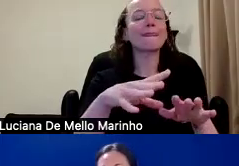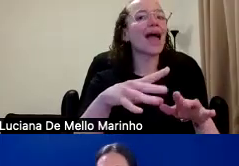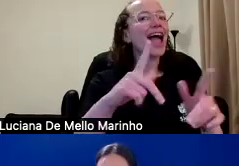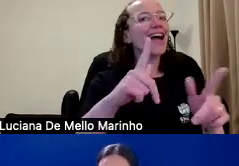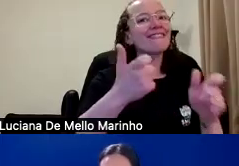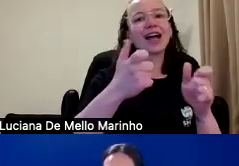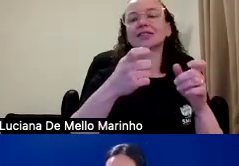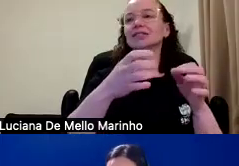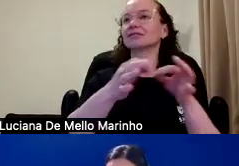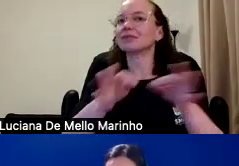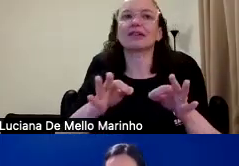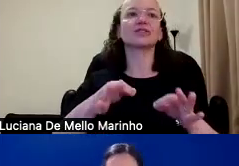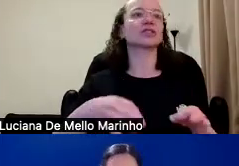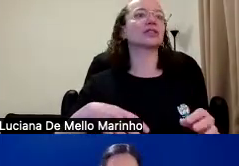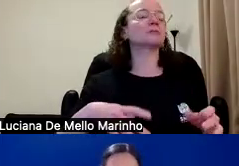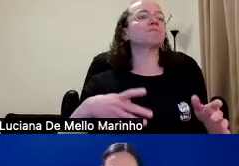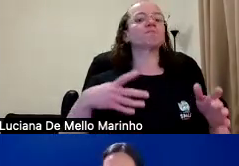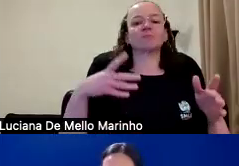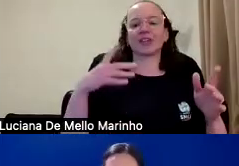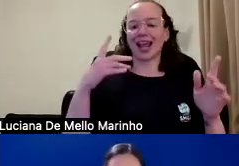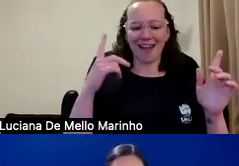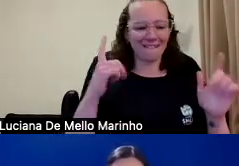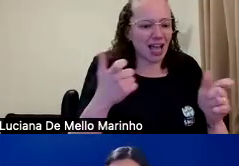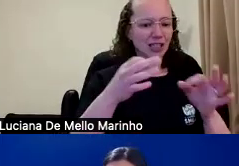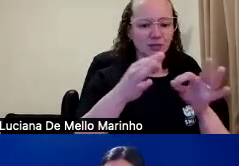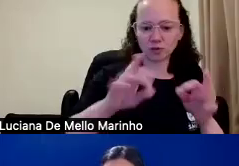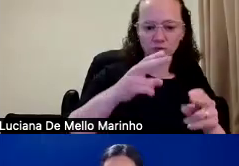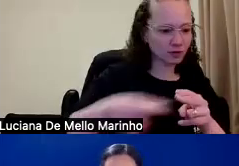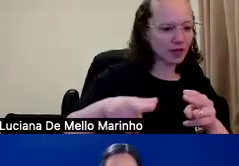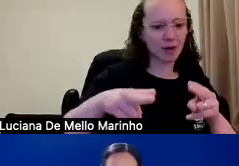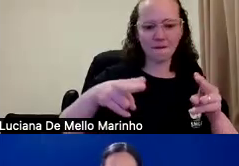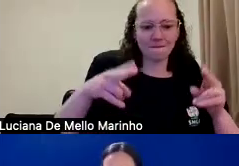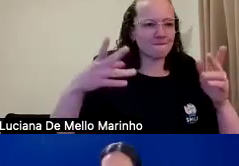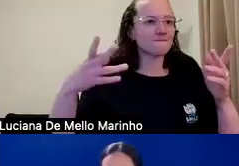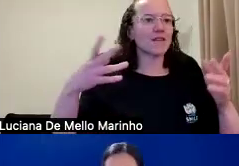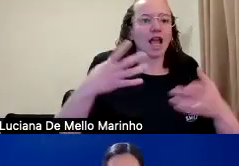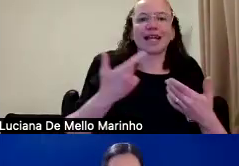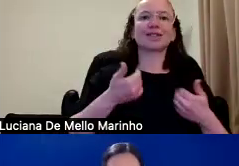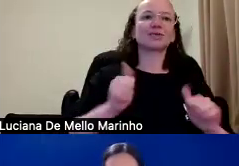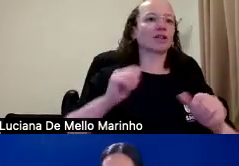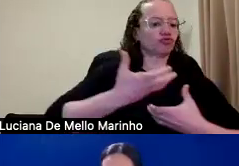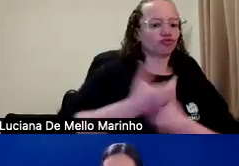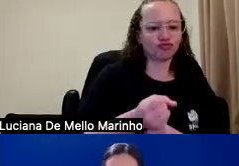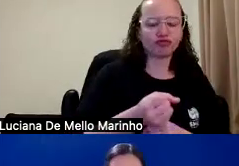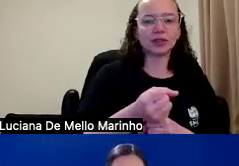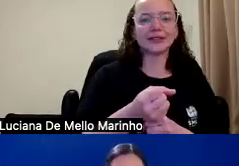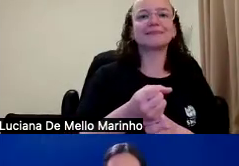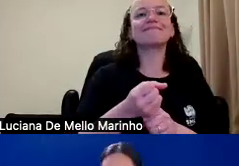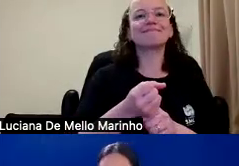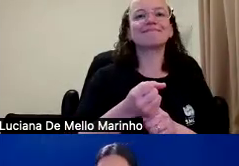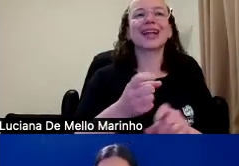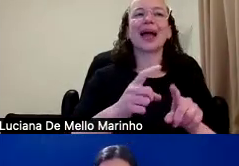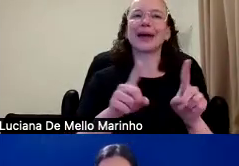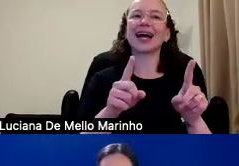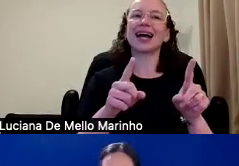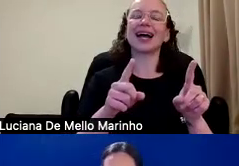and most appointments are limited, and you have to explain things fast, and you have to interpret something fast and keep it short and try